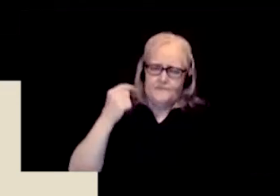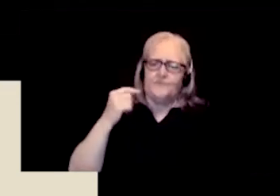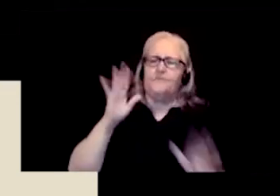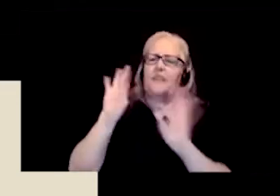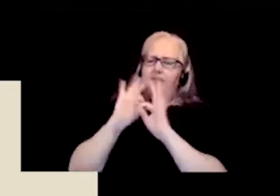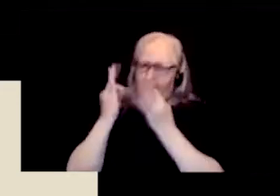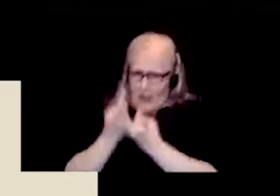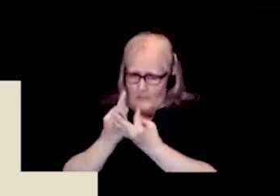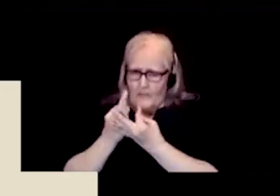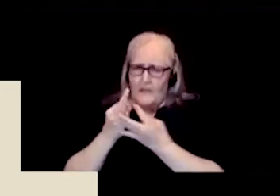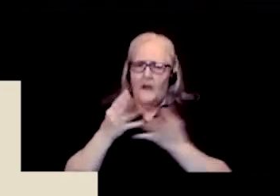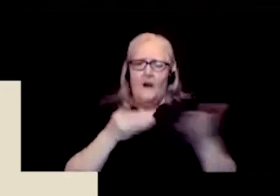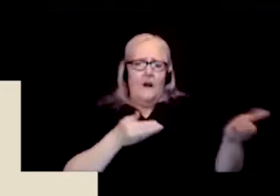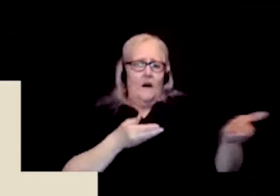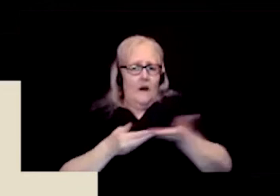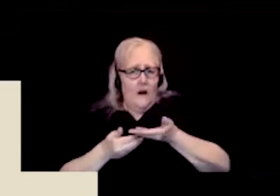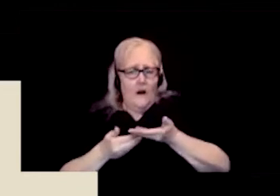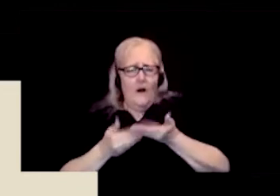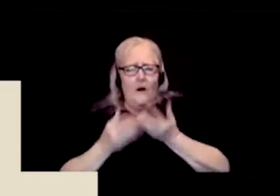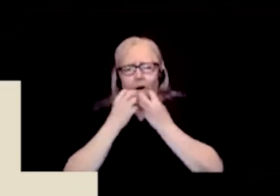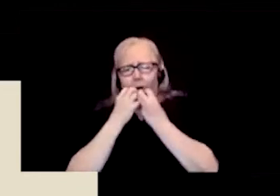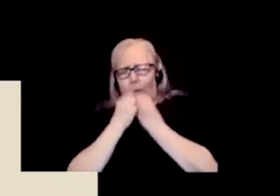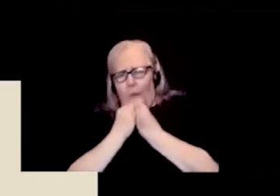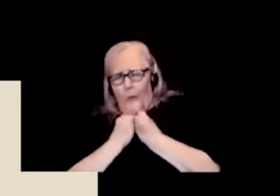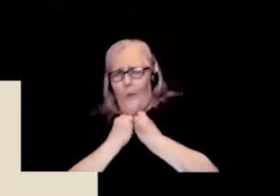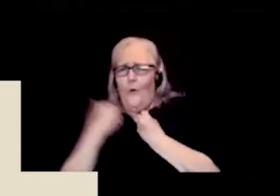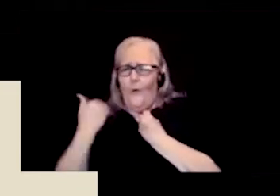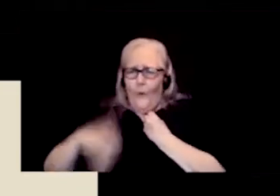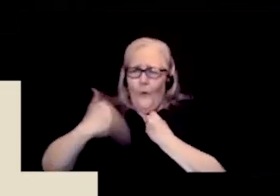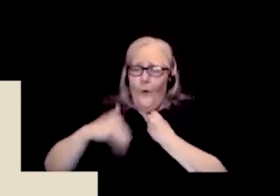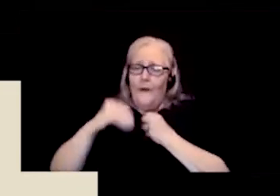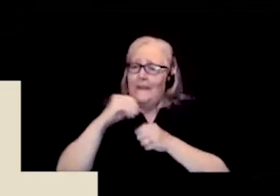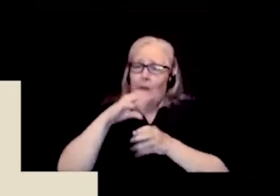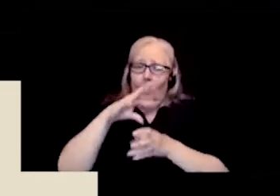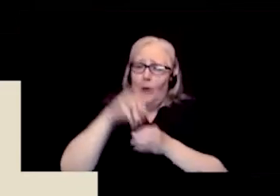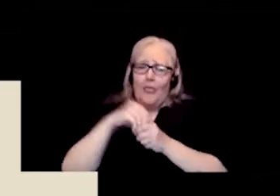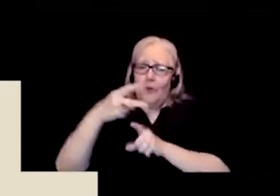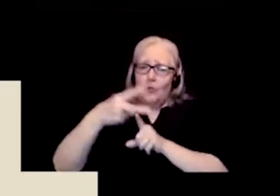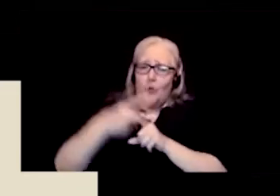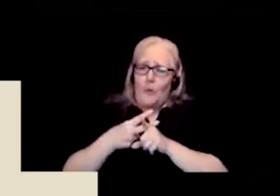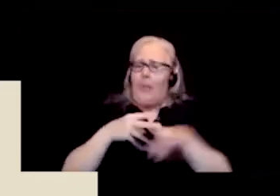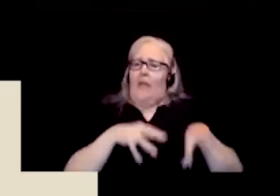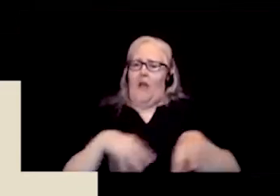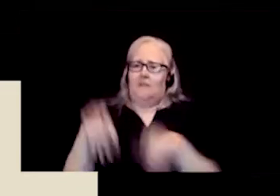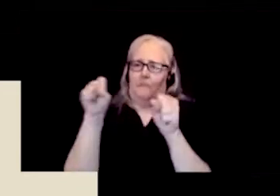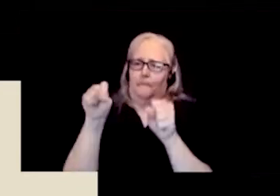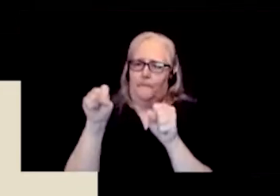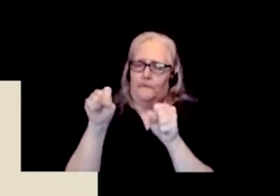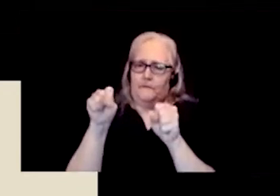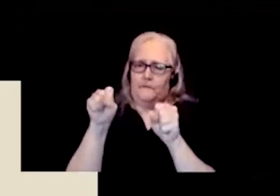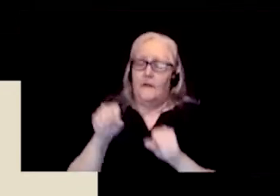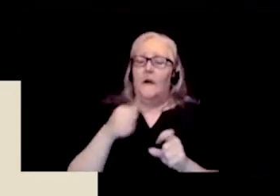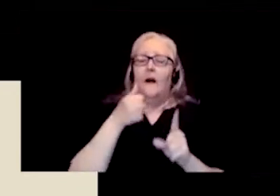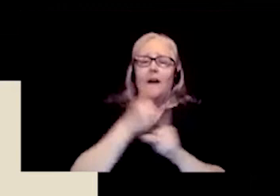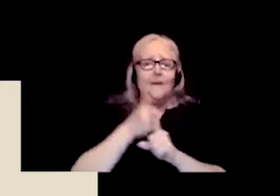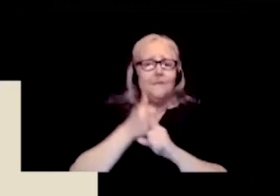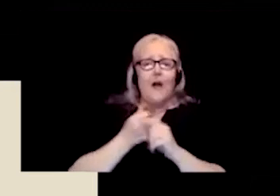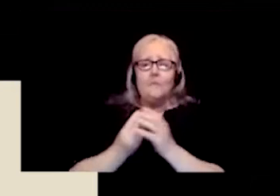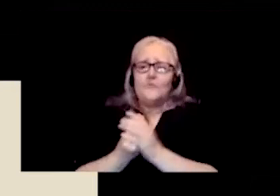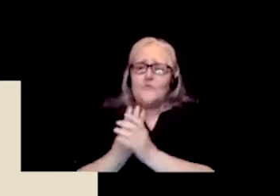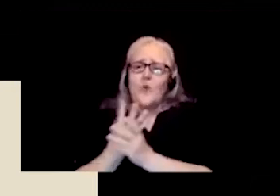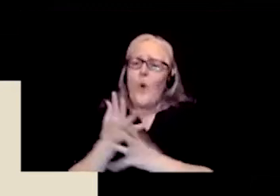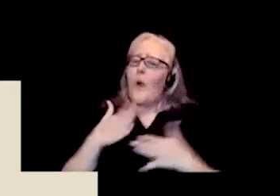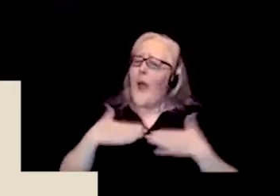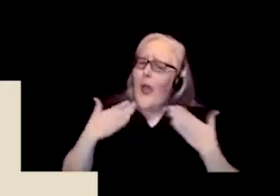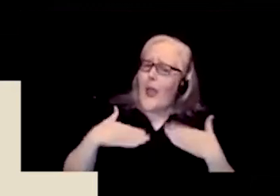later, proceeded to adopt Daquan into his family. Daquan was a happy child who attended school